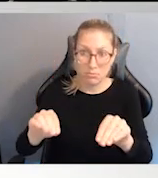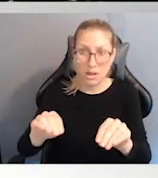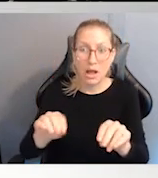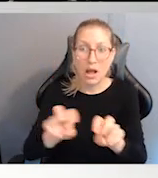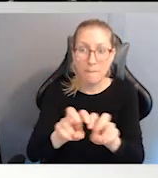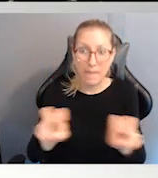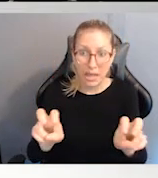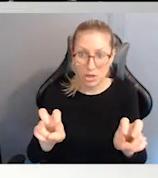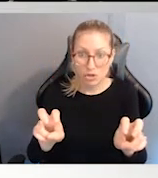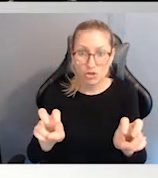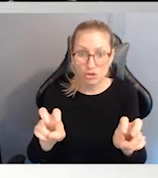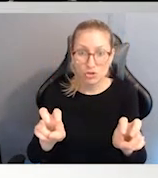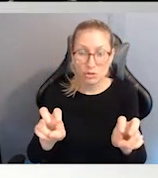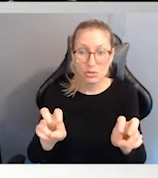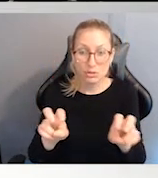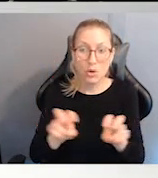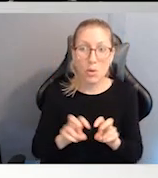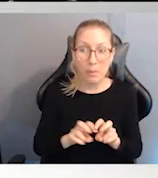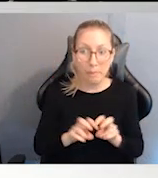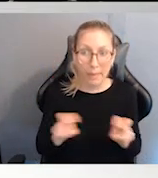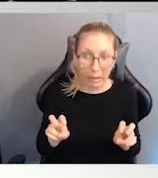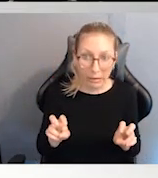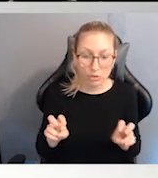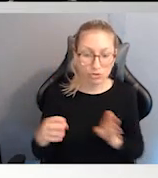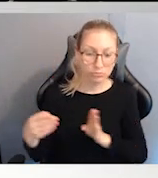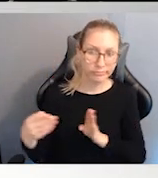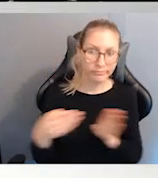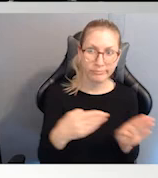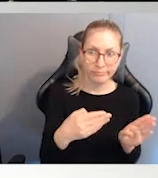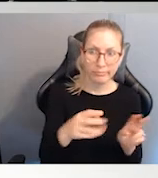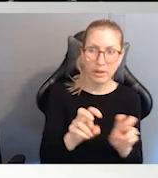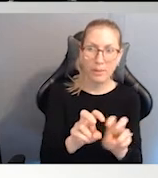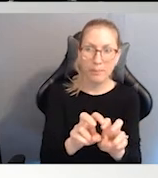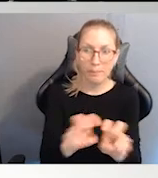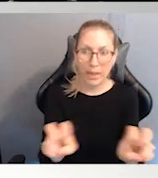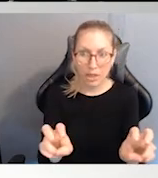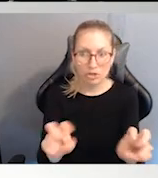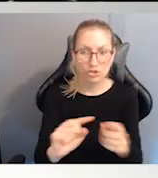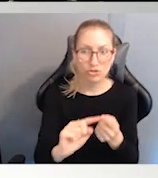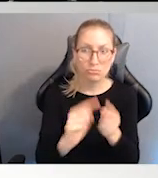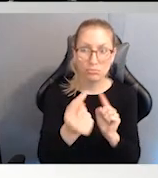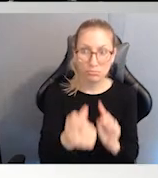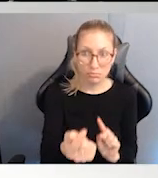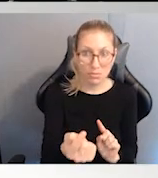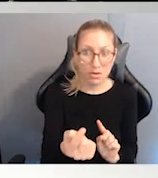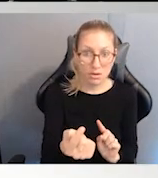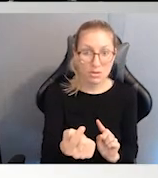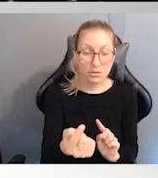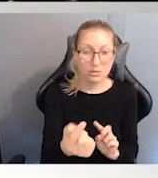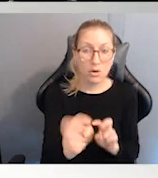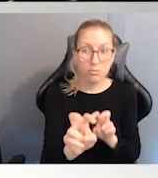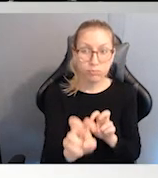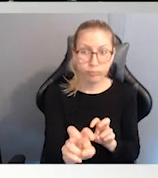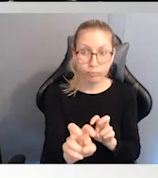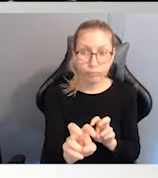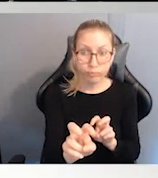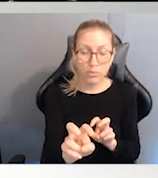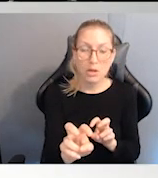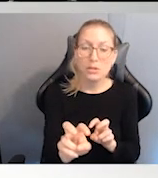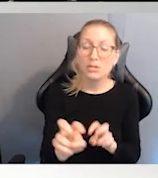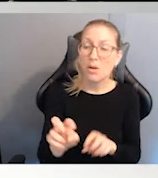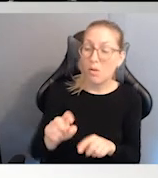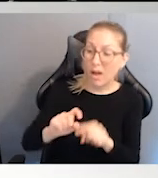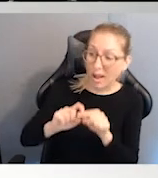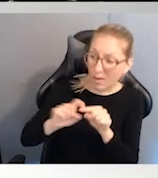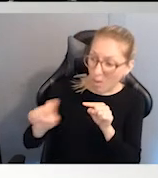they hadn't did it yet. So I called them up and told them,